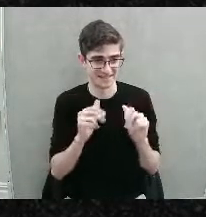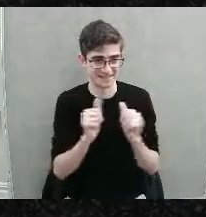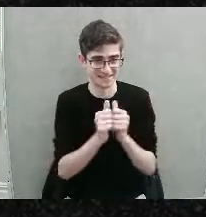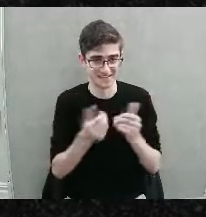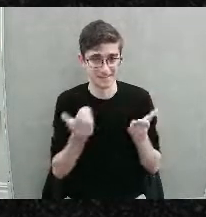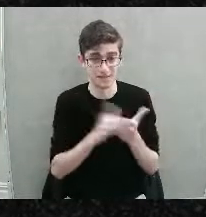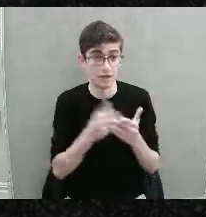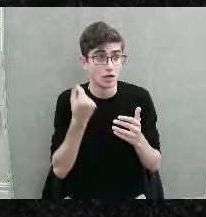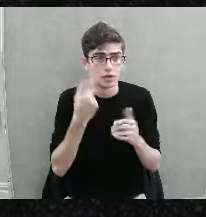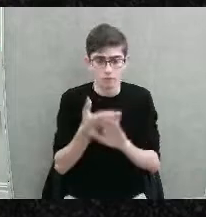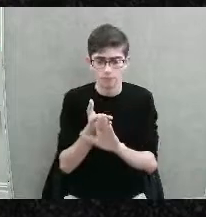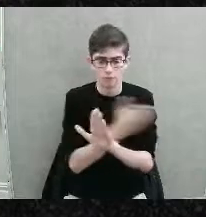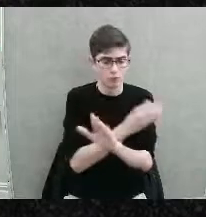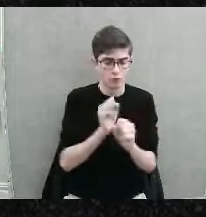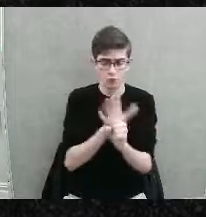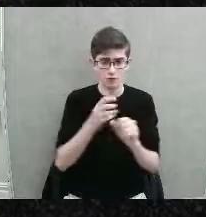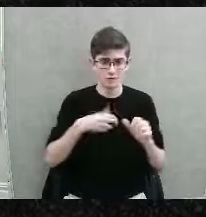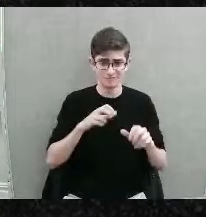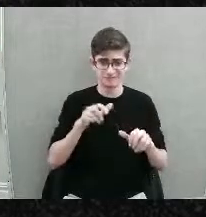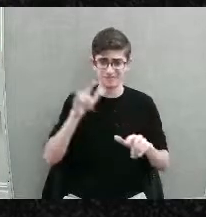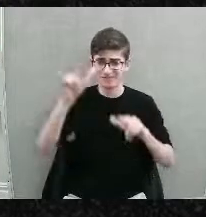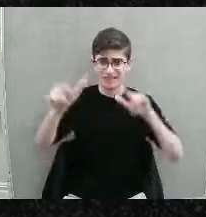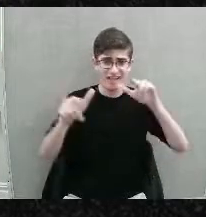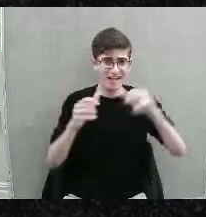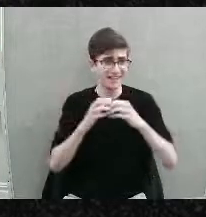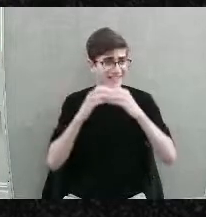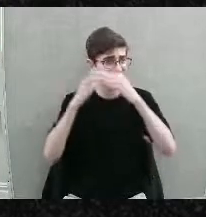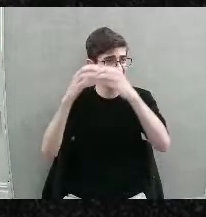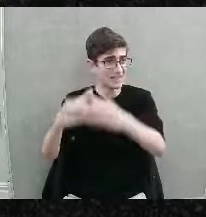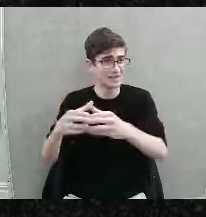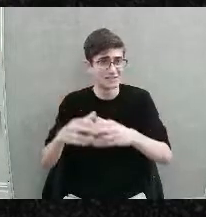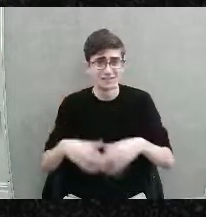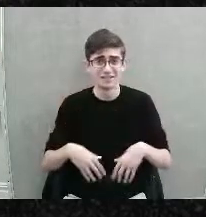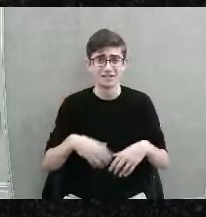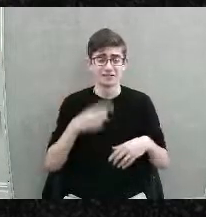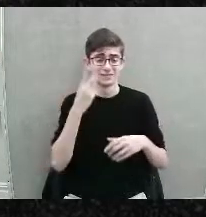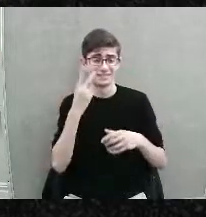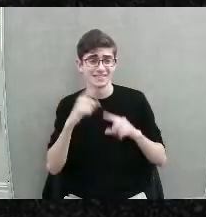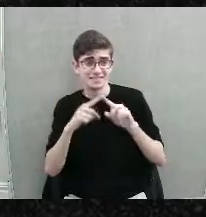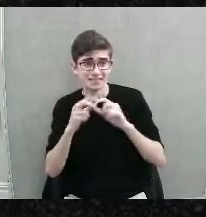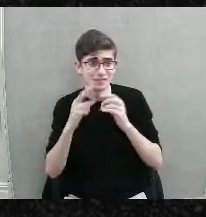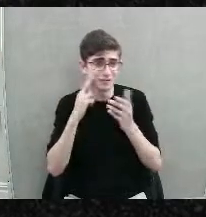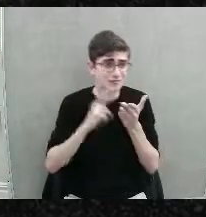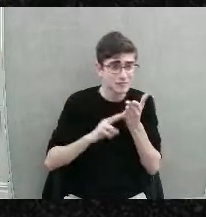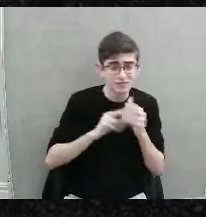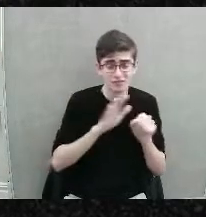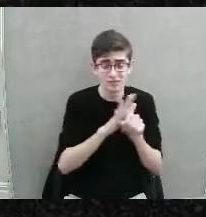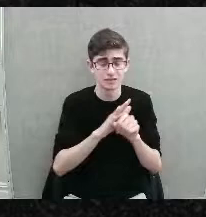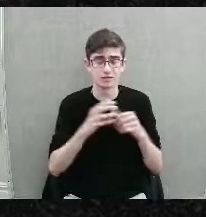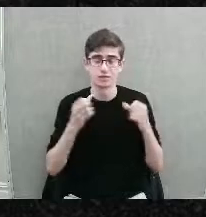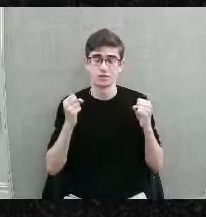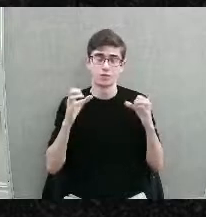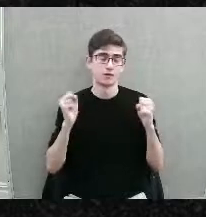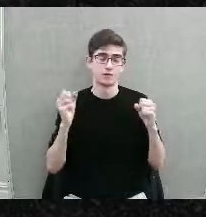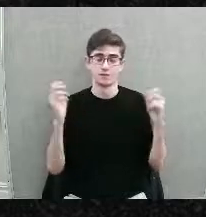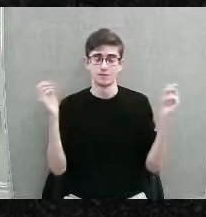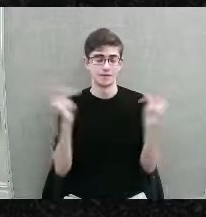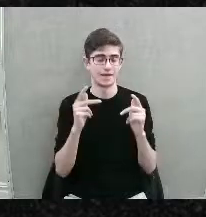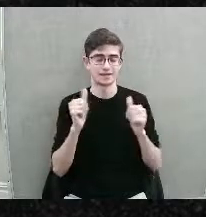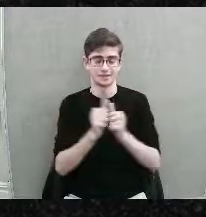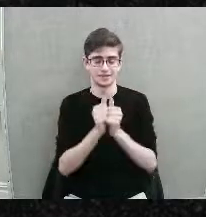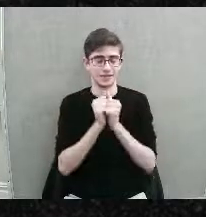actually traveled the world together and visited various research sites. So it's wonderful to be part of this culminating event. So thank